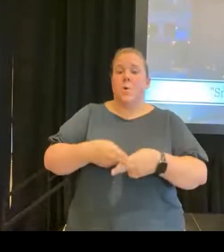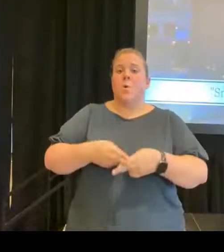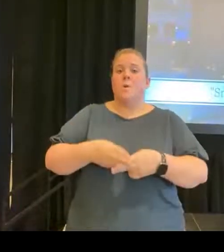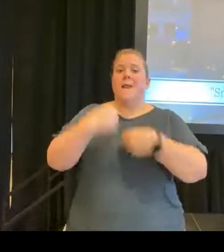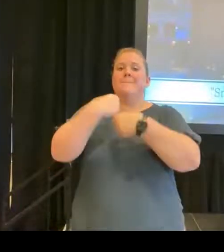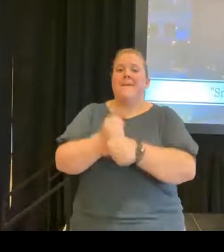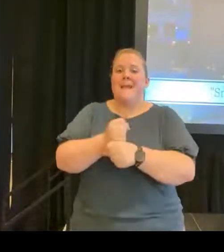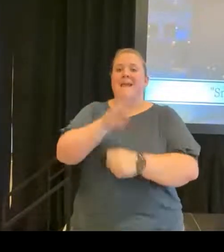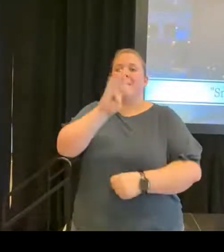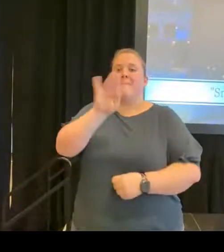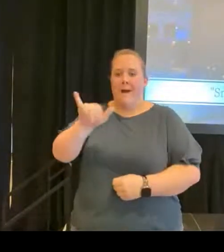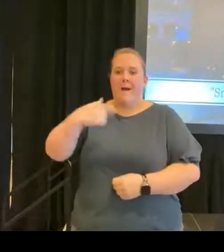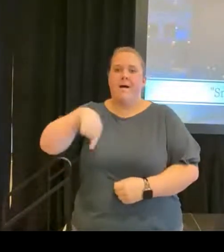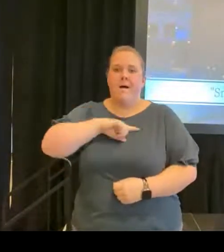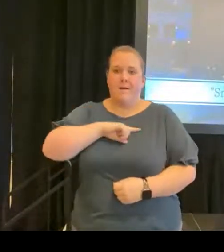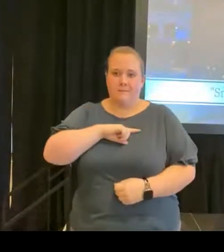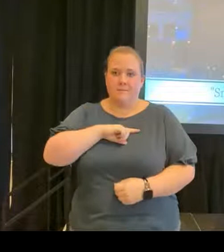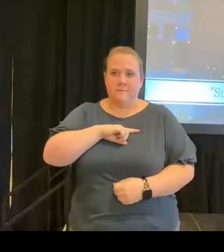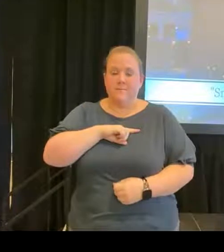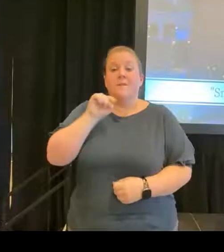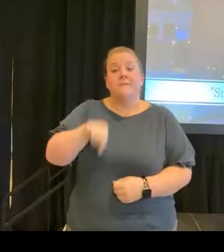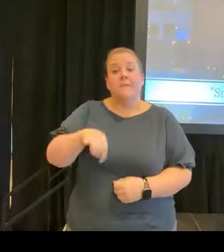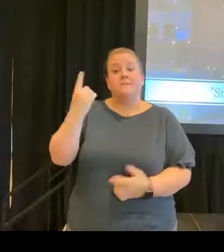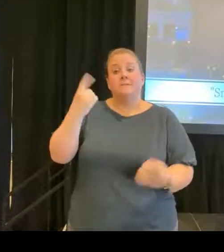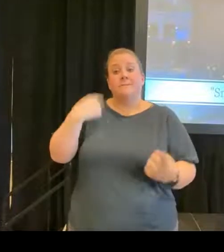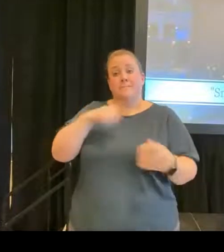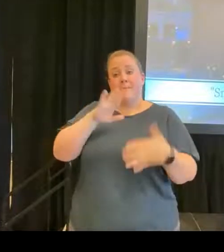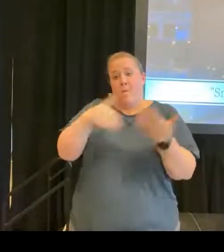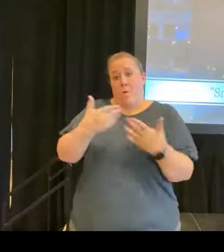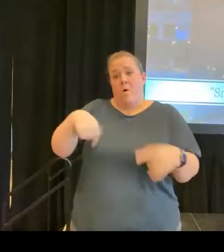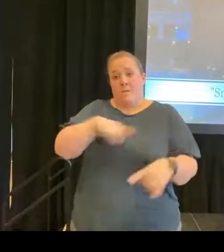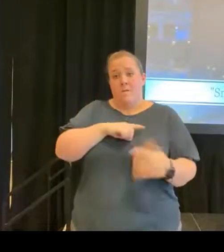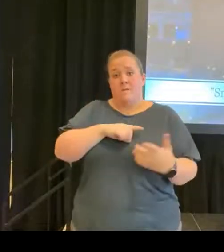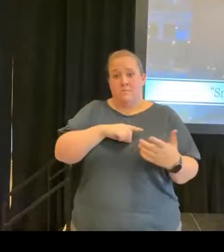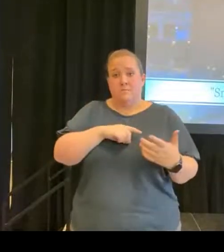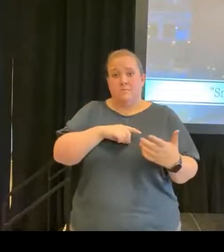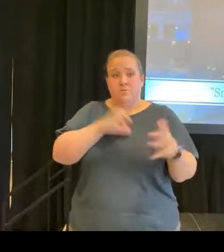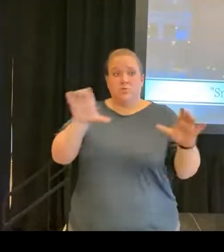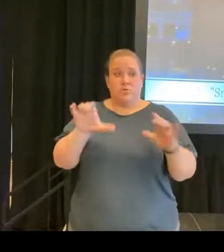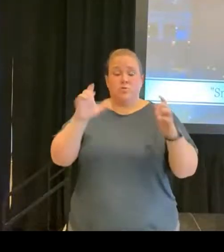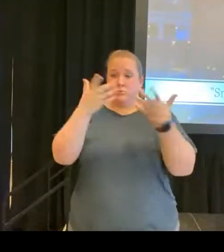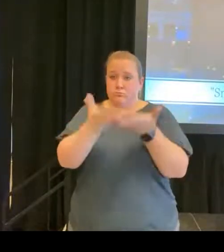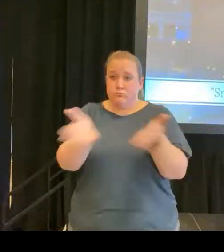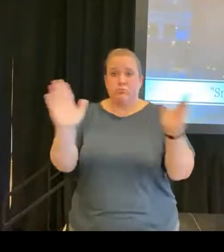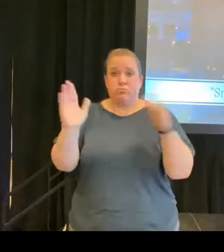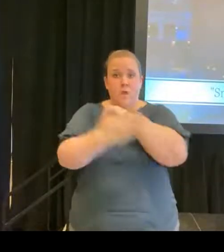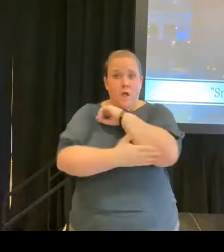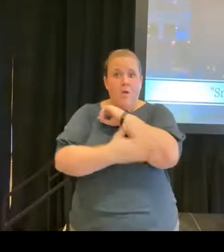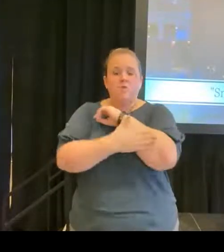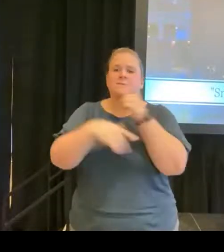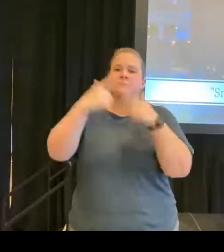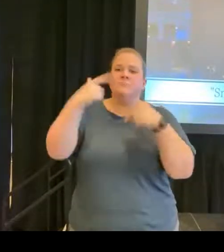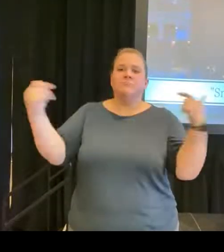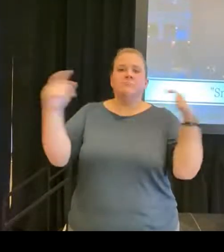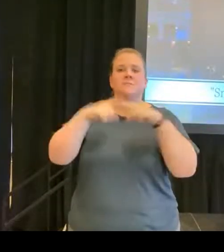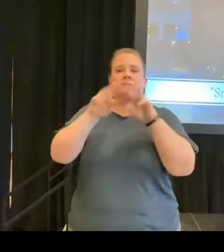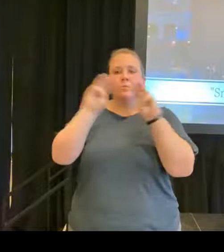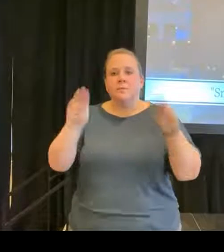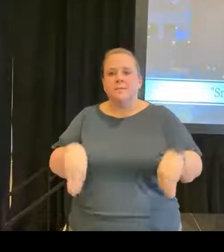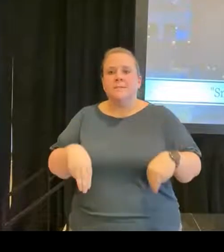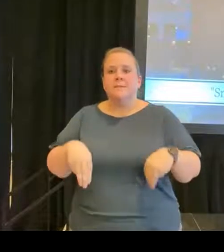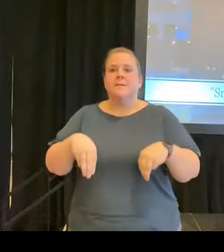Us. And it is something that we're all gonna do across the country at various museums and